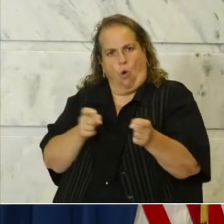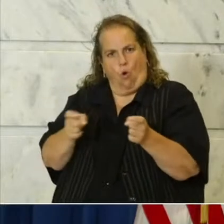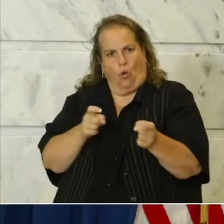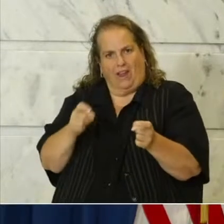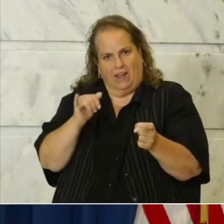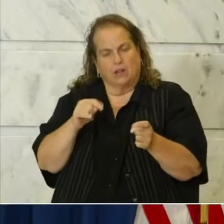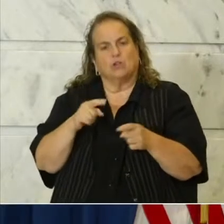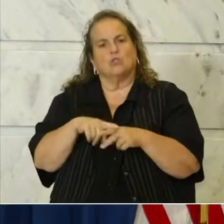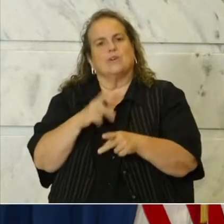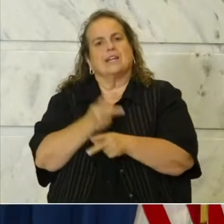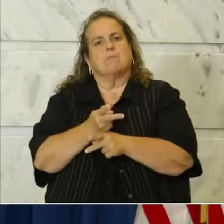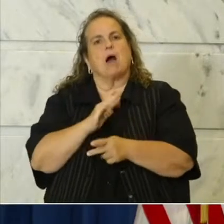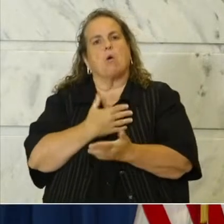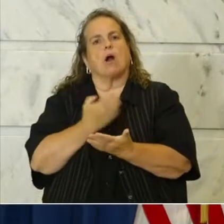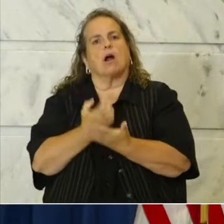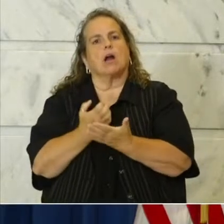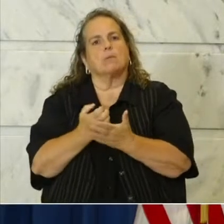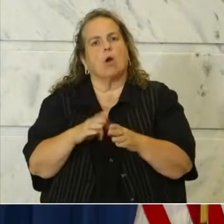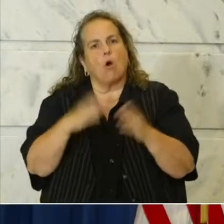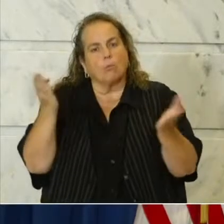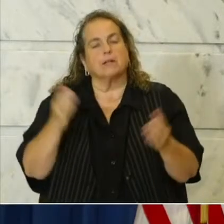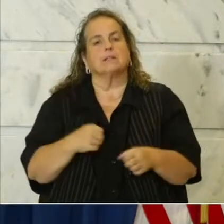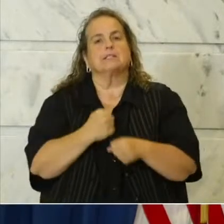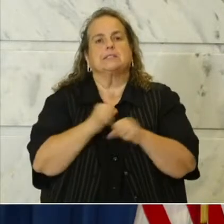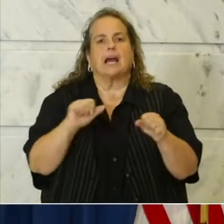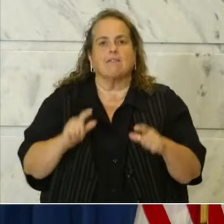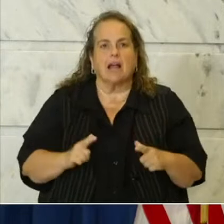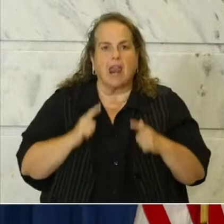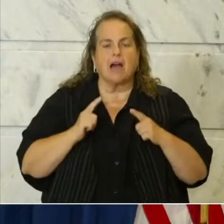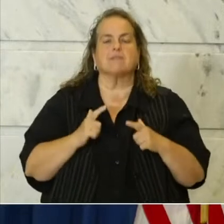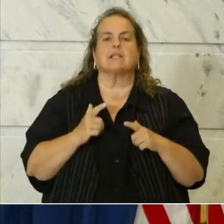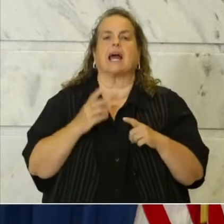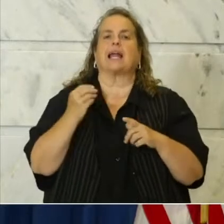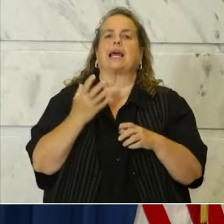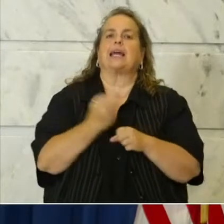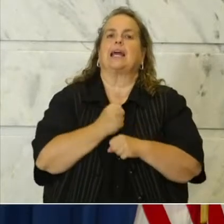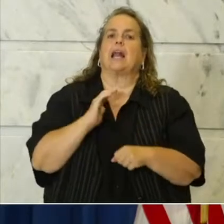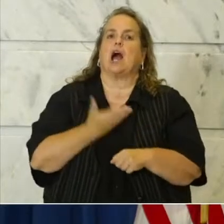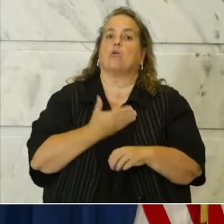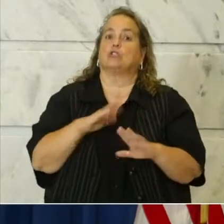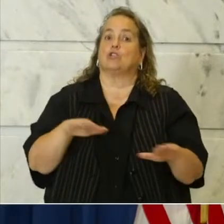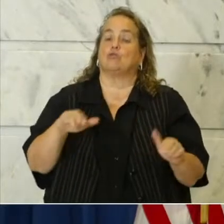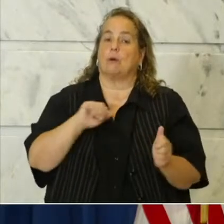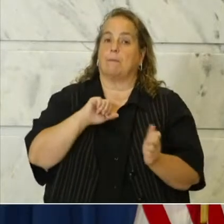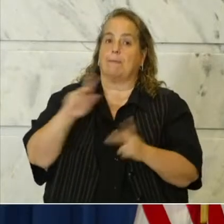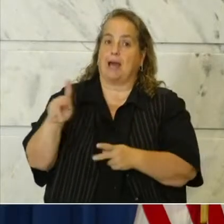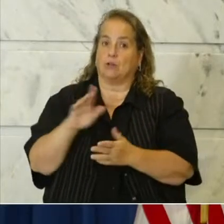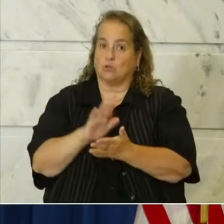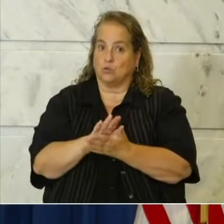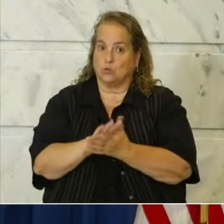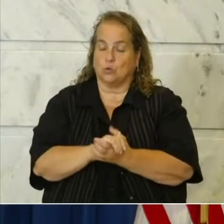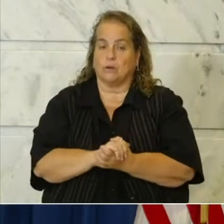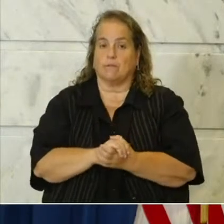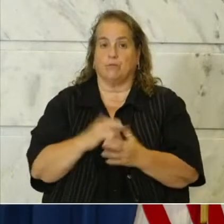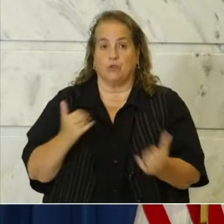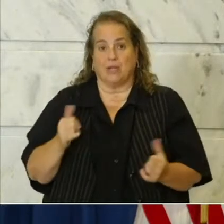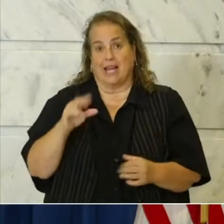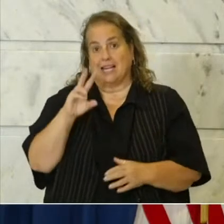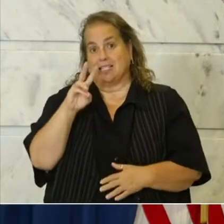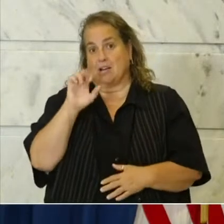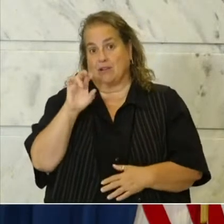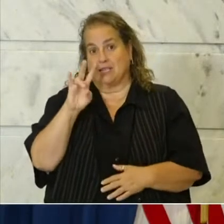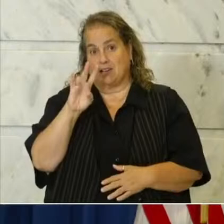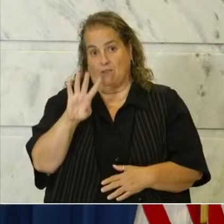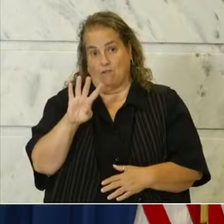our economy open, that we can save lives, and that we can get our kids back in school. Today,